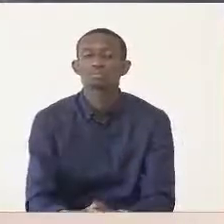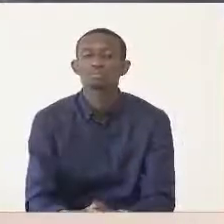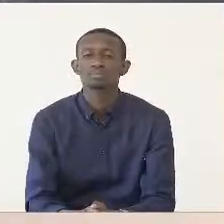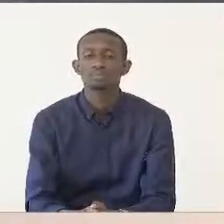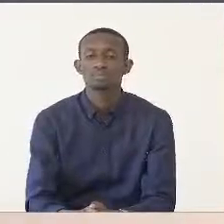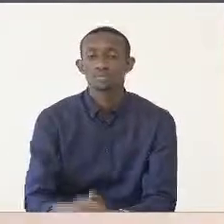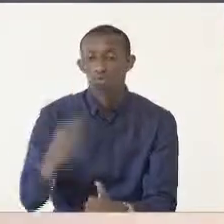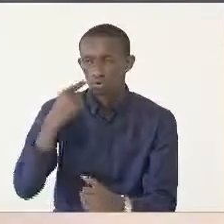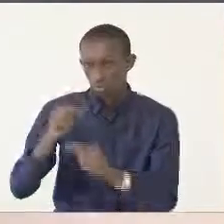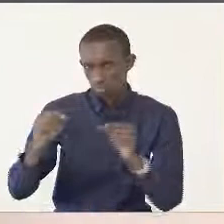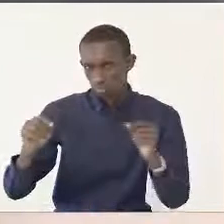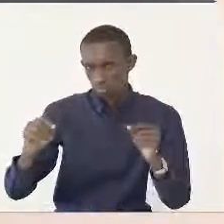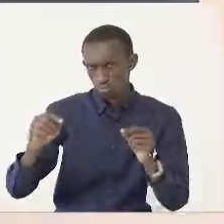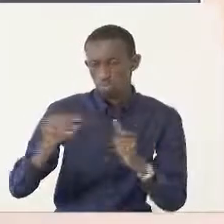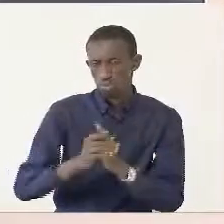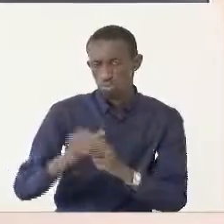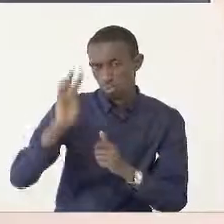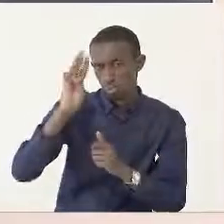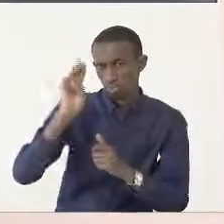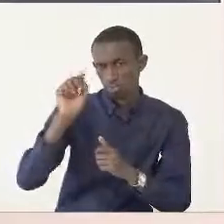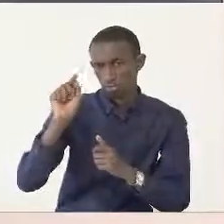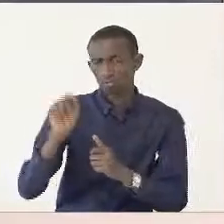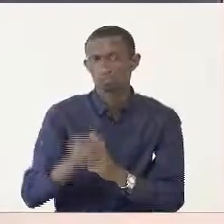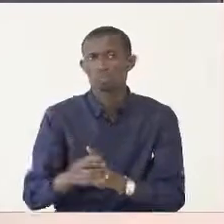the y-axis, along the